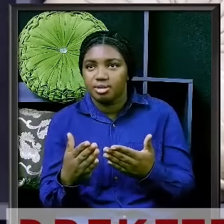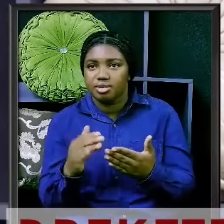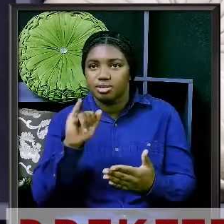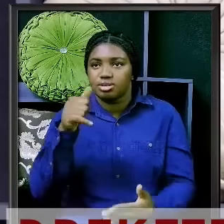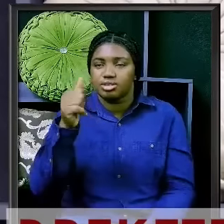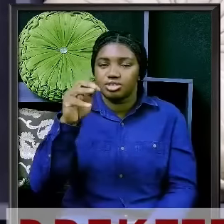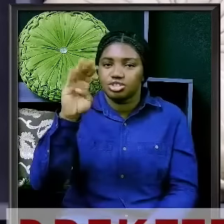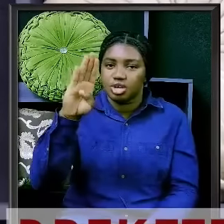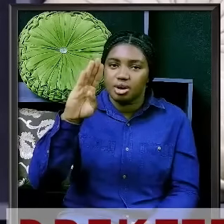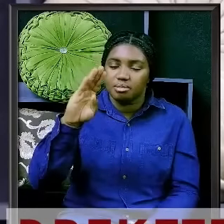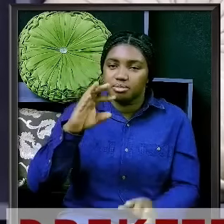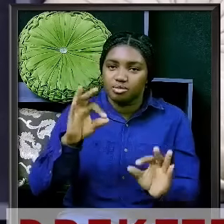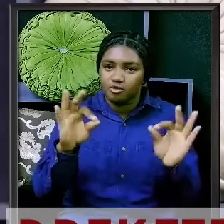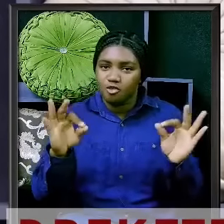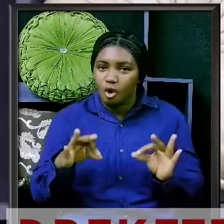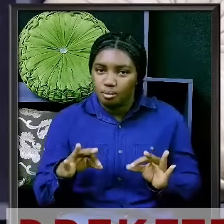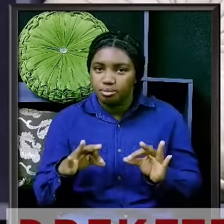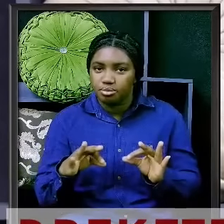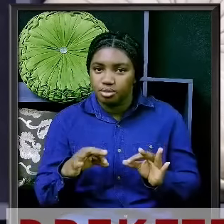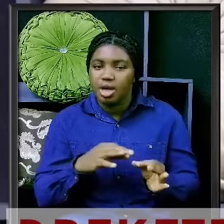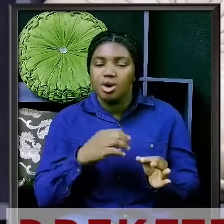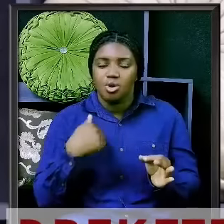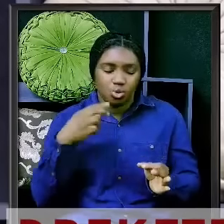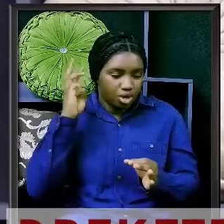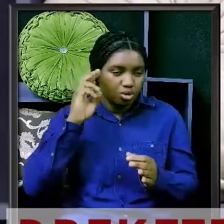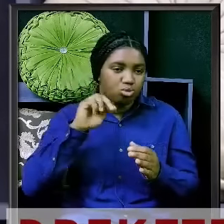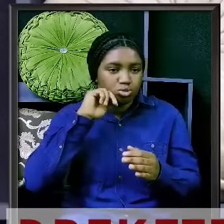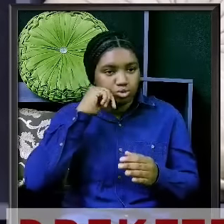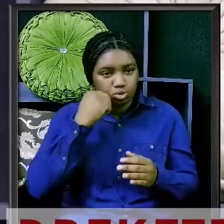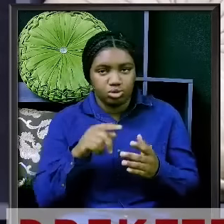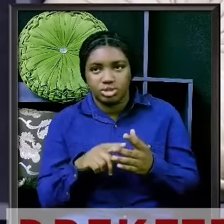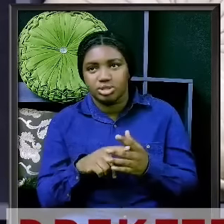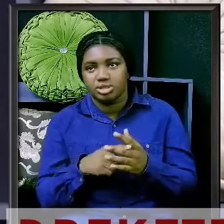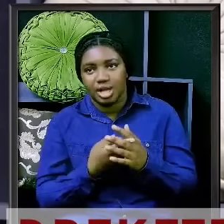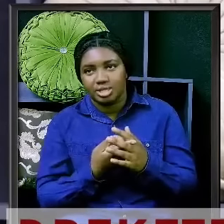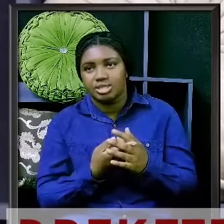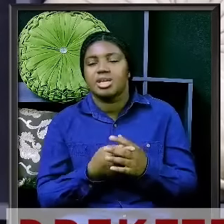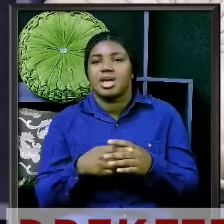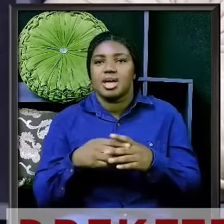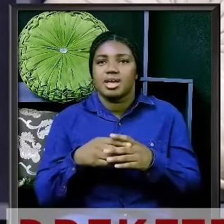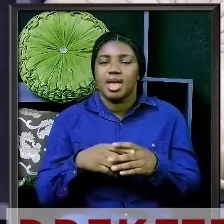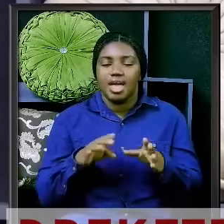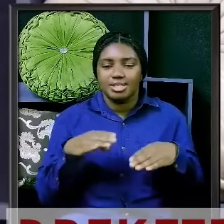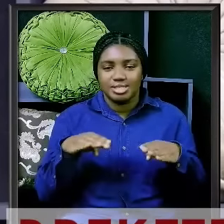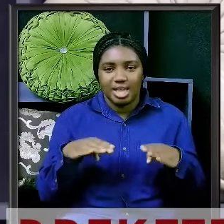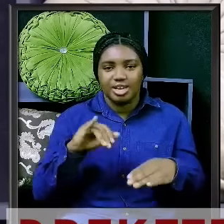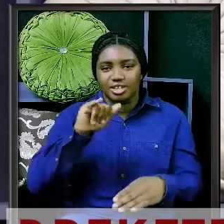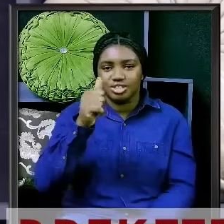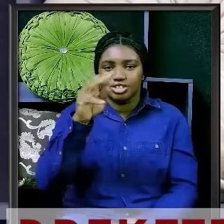Okay, I beg. They will soon start selling jam for. This woman deserves more appreciation, I beg.